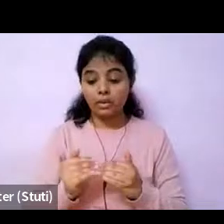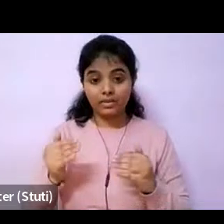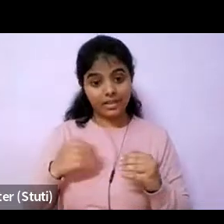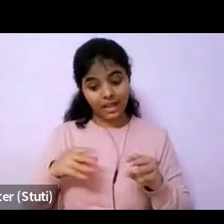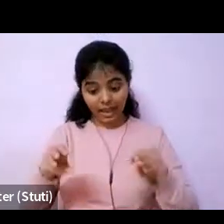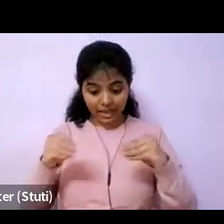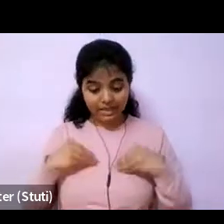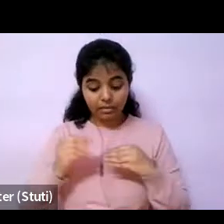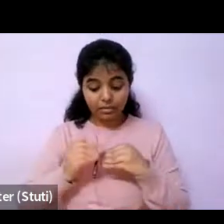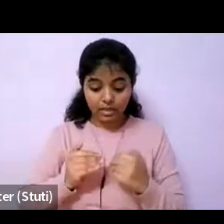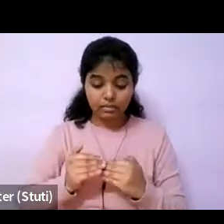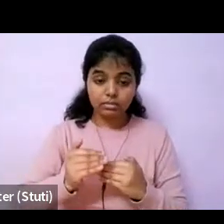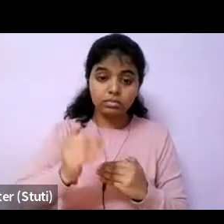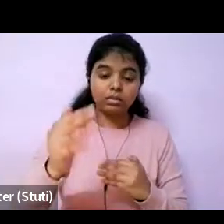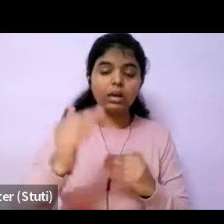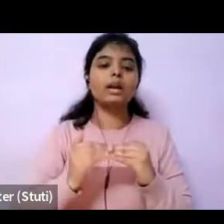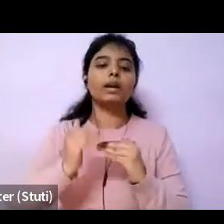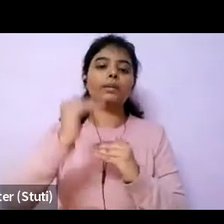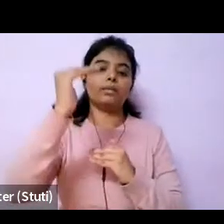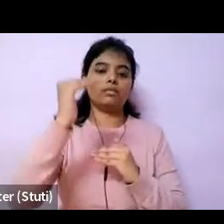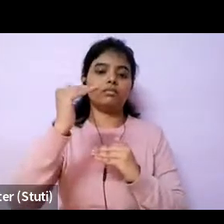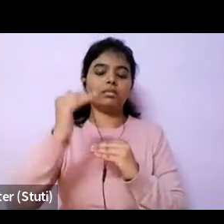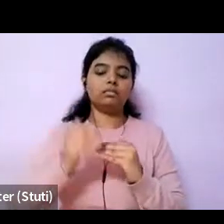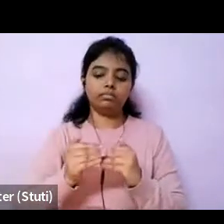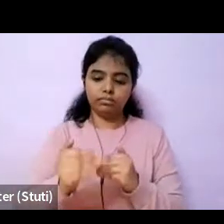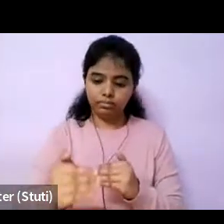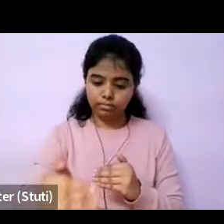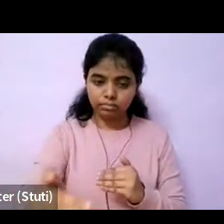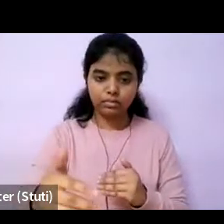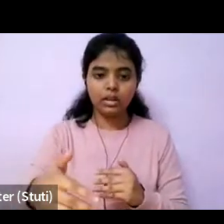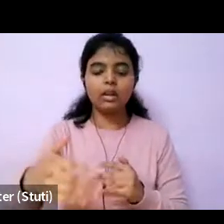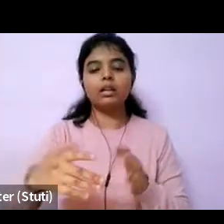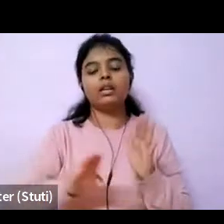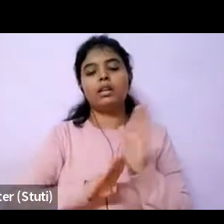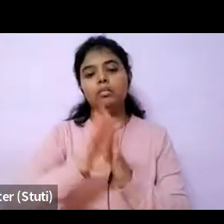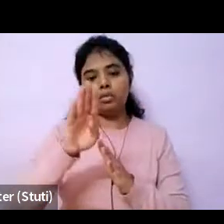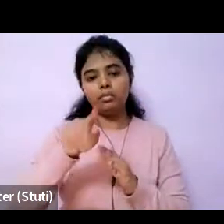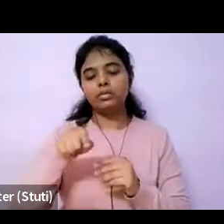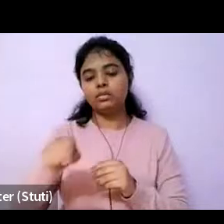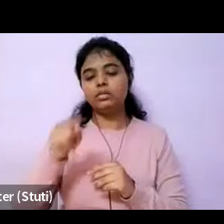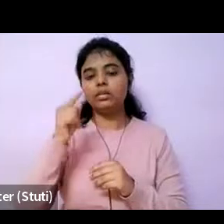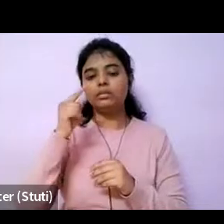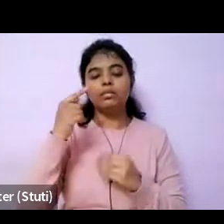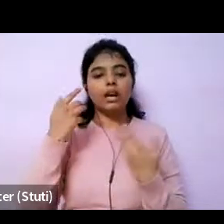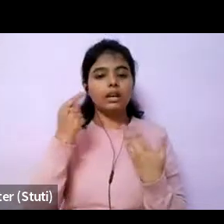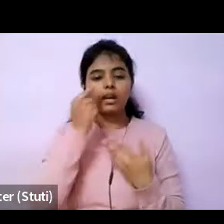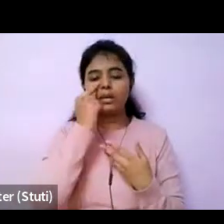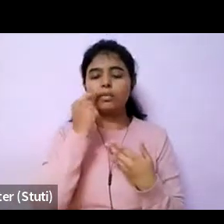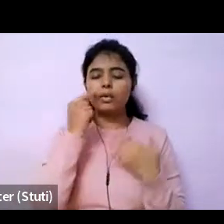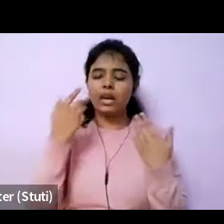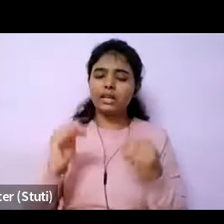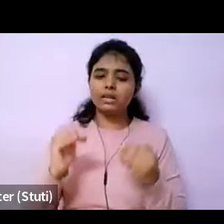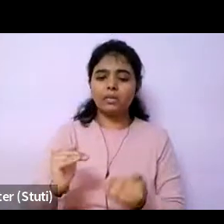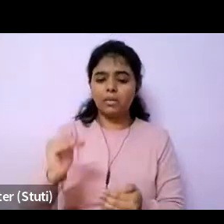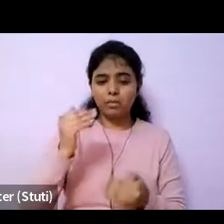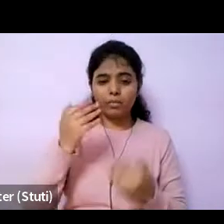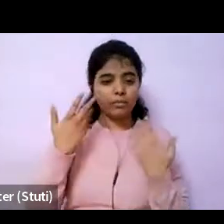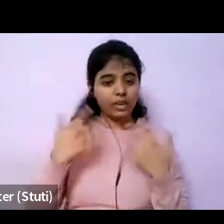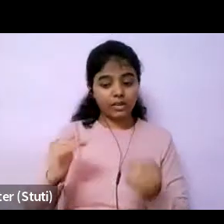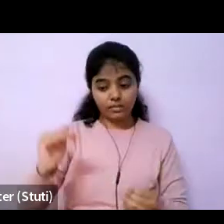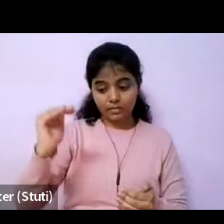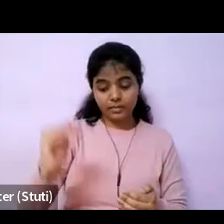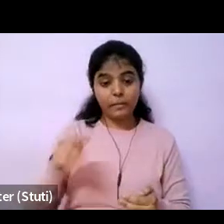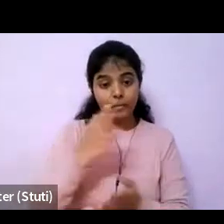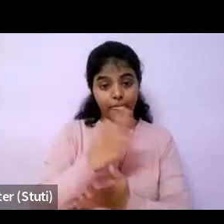performances, So I think it's important for the child to himself or herself come to terms with his or her disability